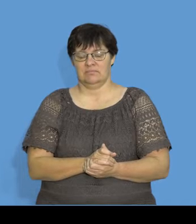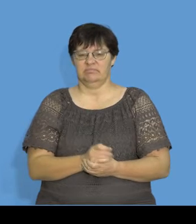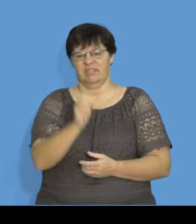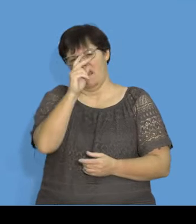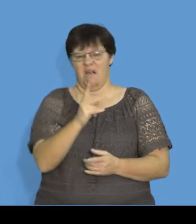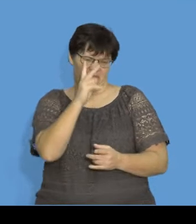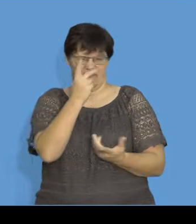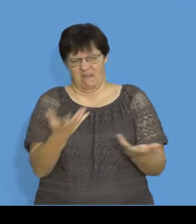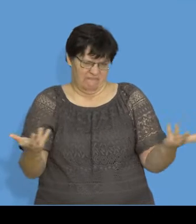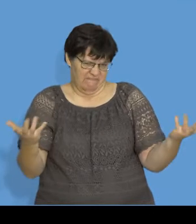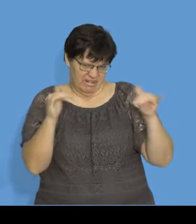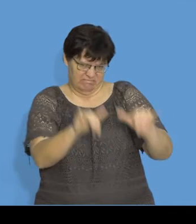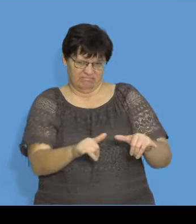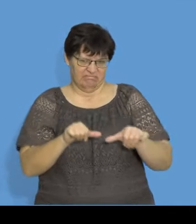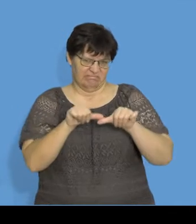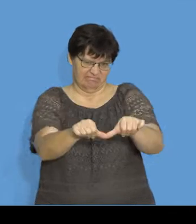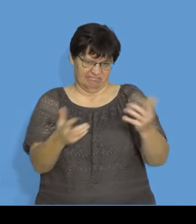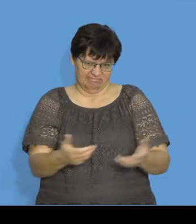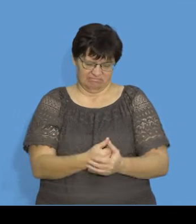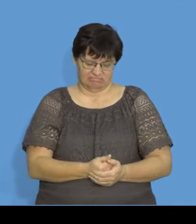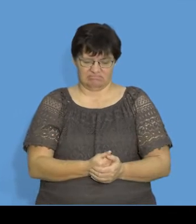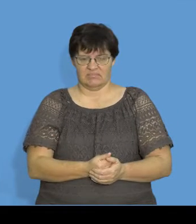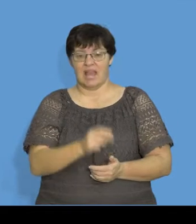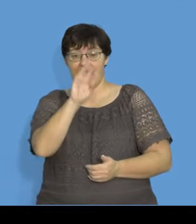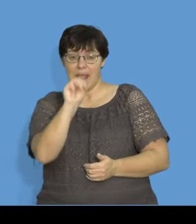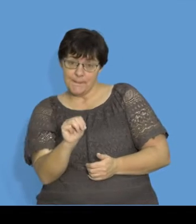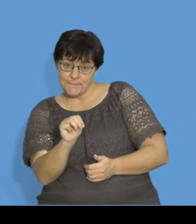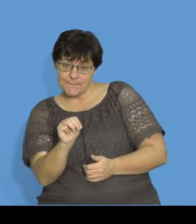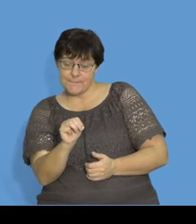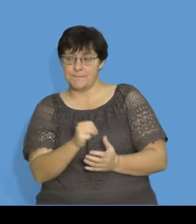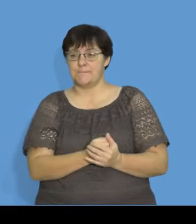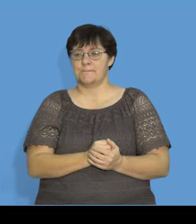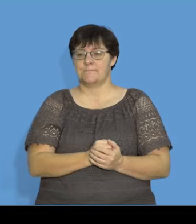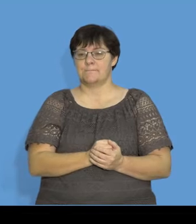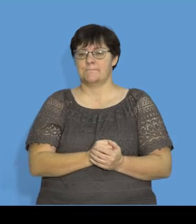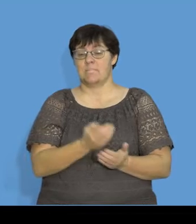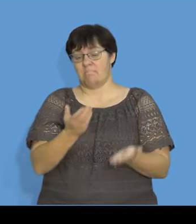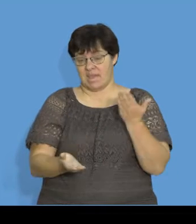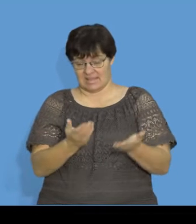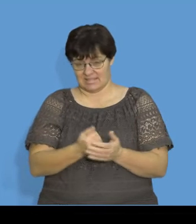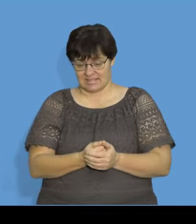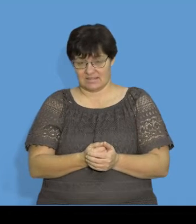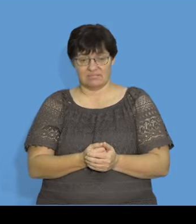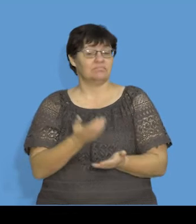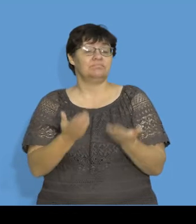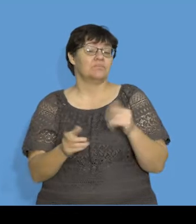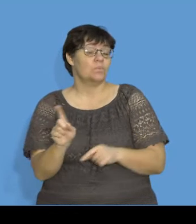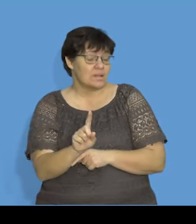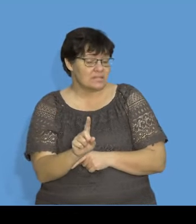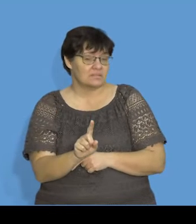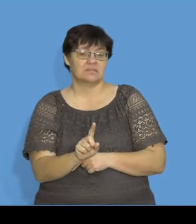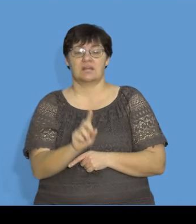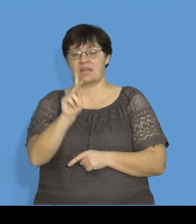Half is a half, it's a constant. M is mass, again measured in